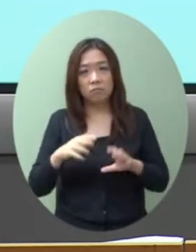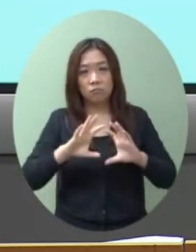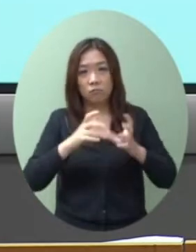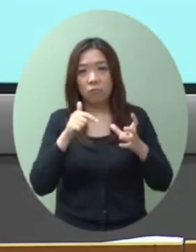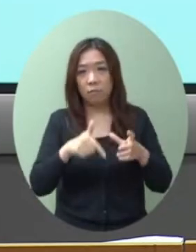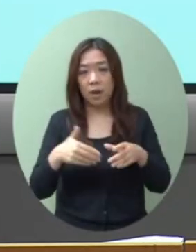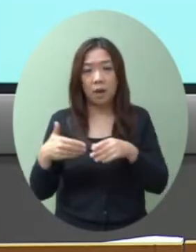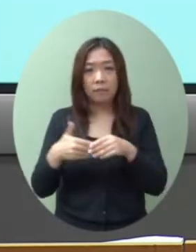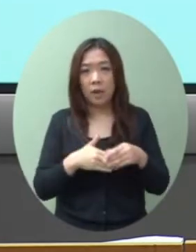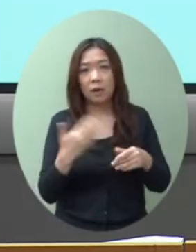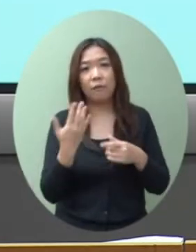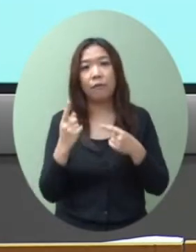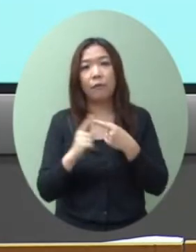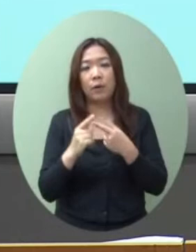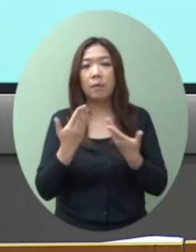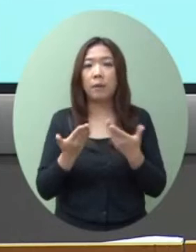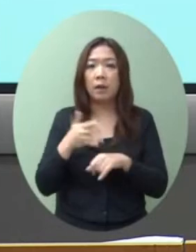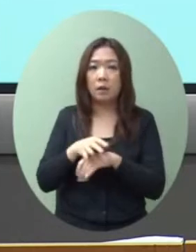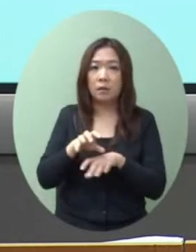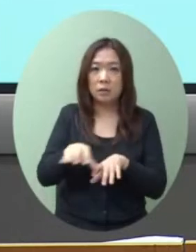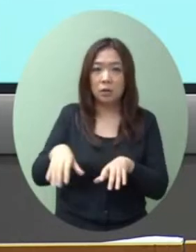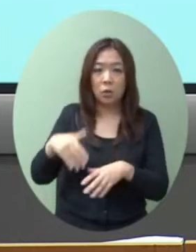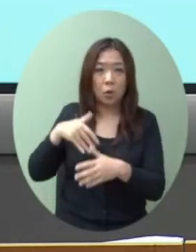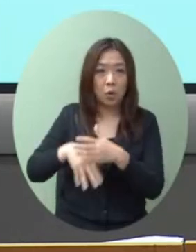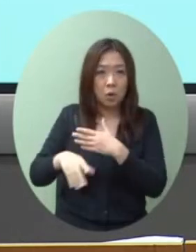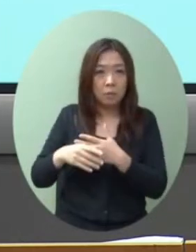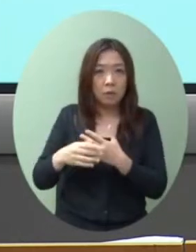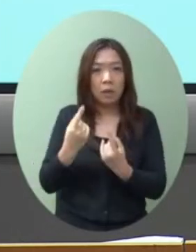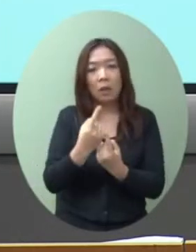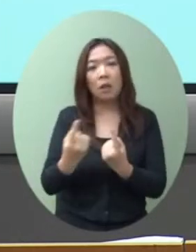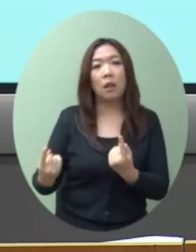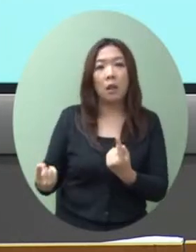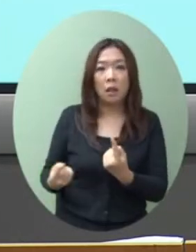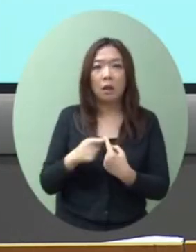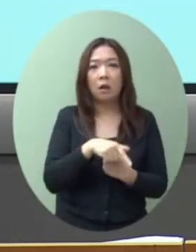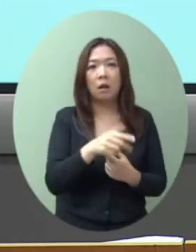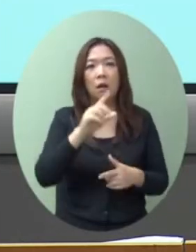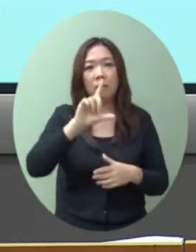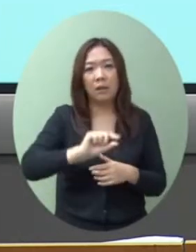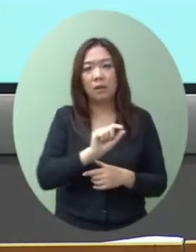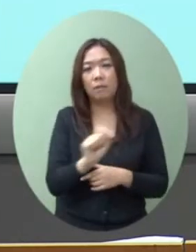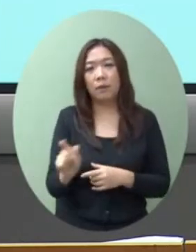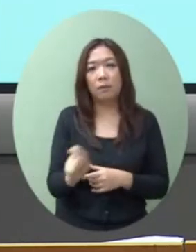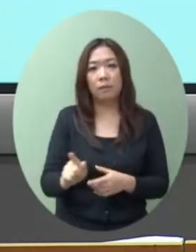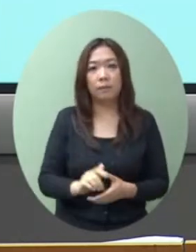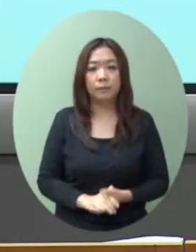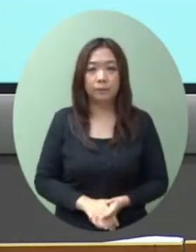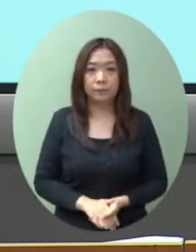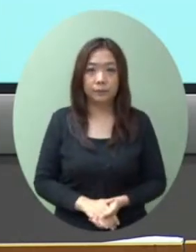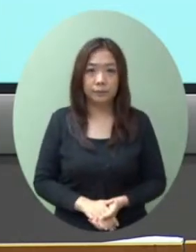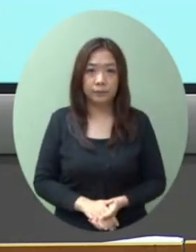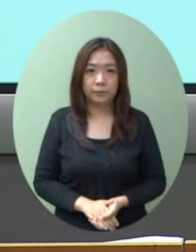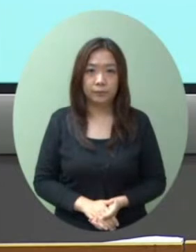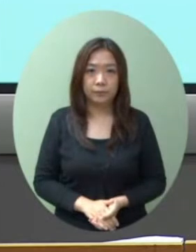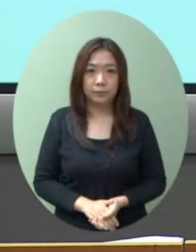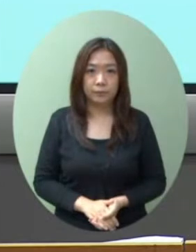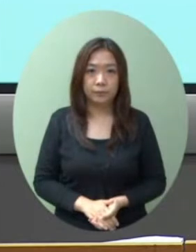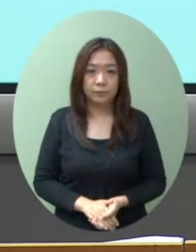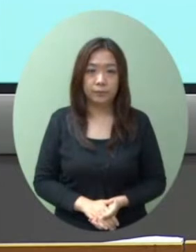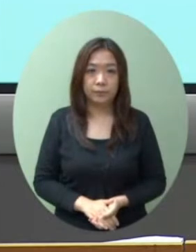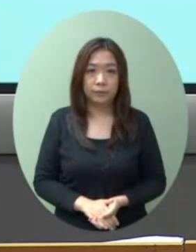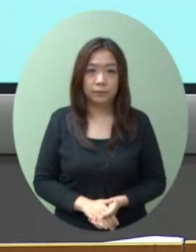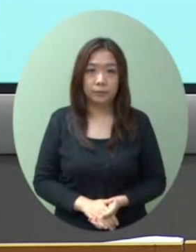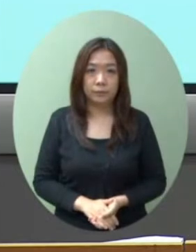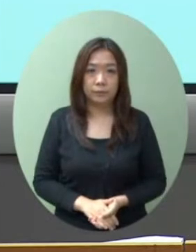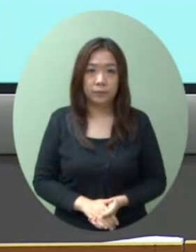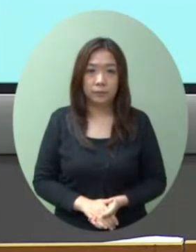risk of confirmation of COVID is about 1% in the community. So arrivals carry